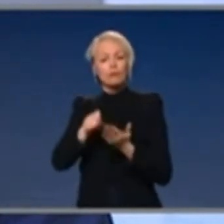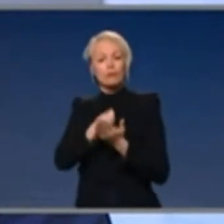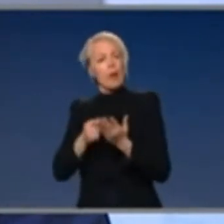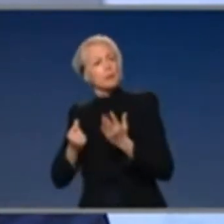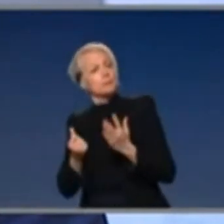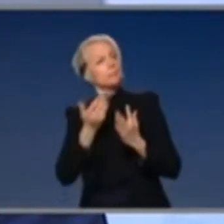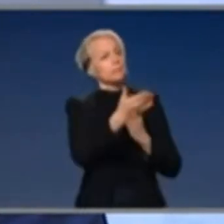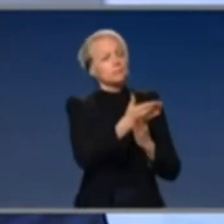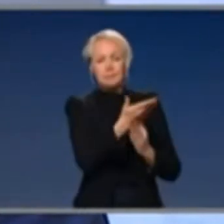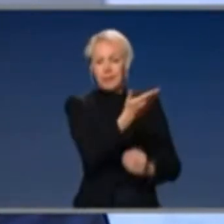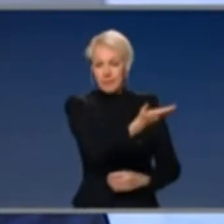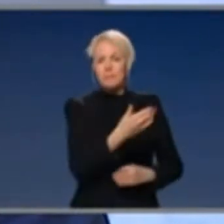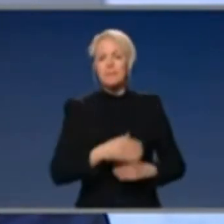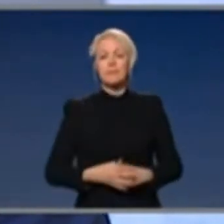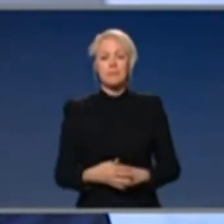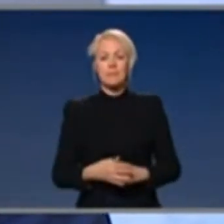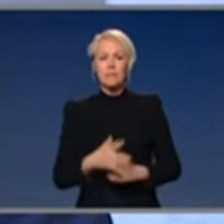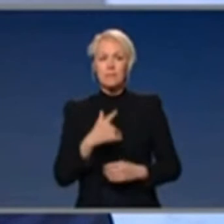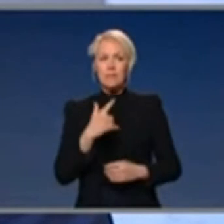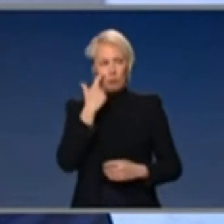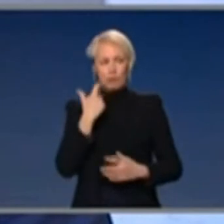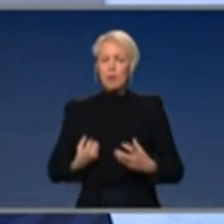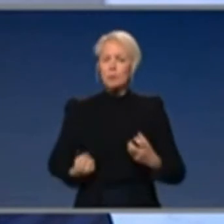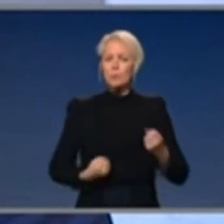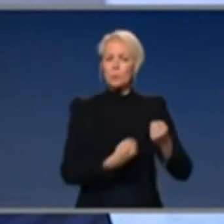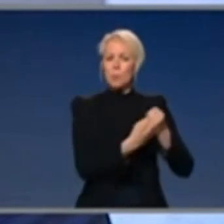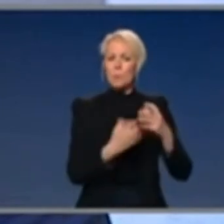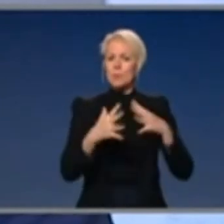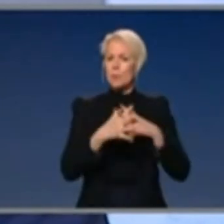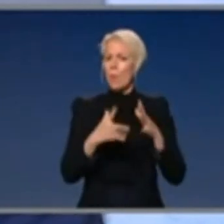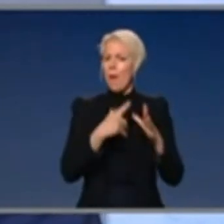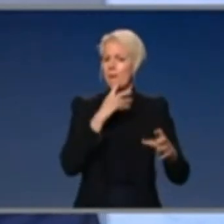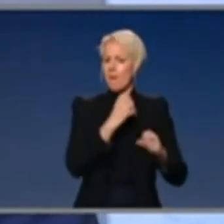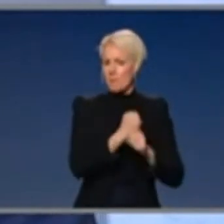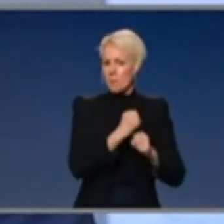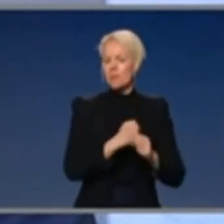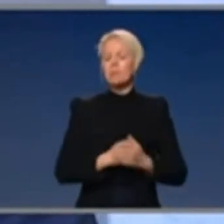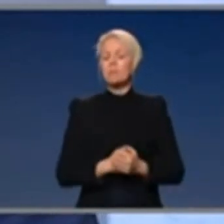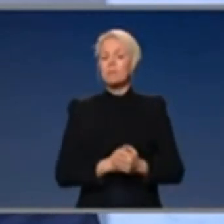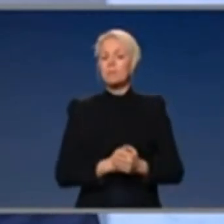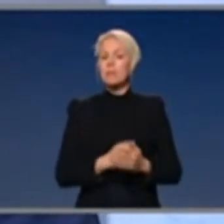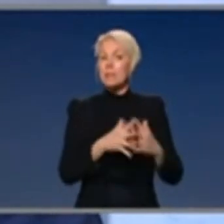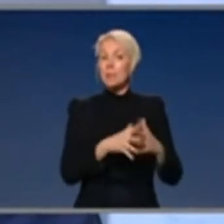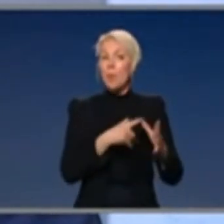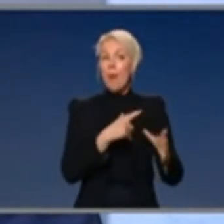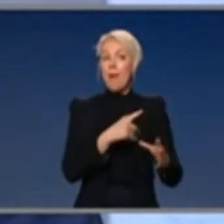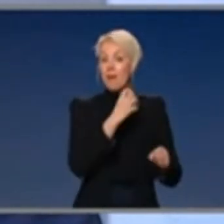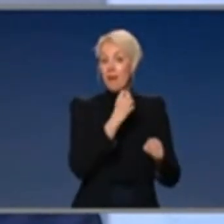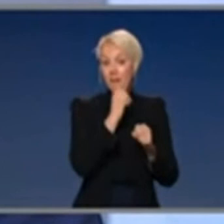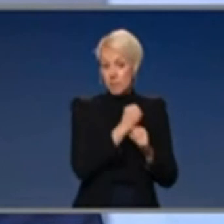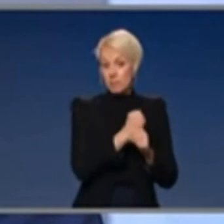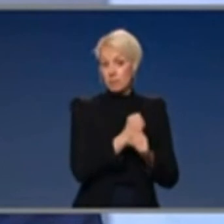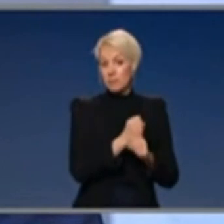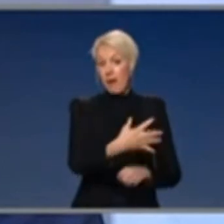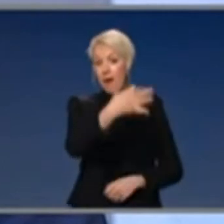the WA government with what they're seeking to achieve. The WA government asked us to withdraw from the case with no